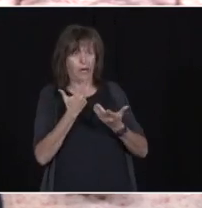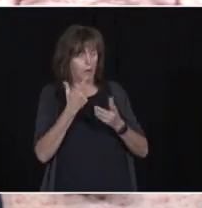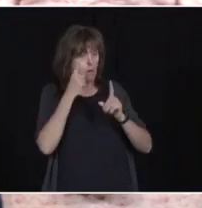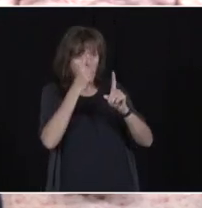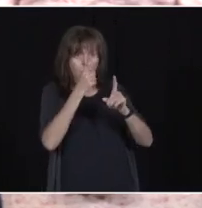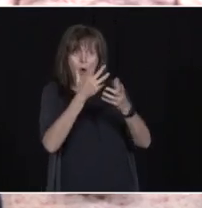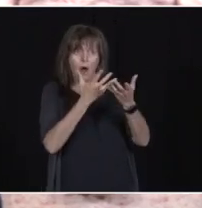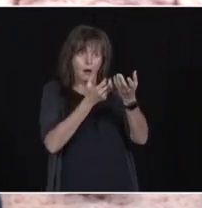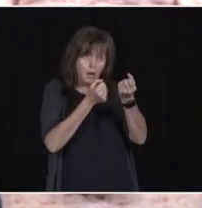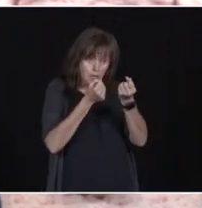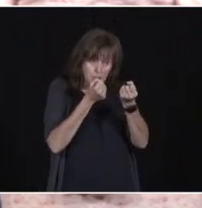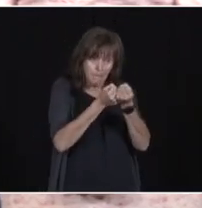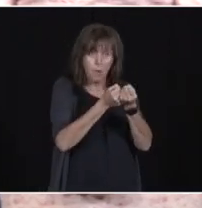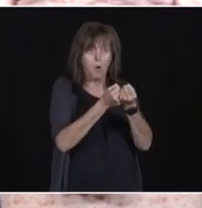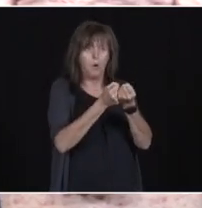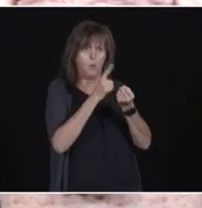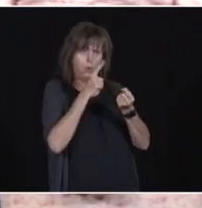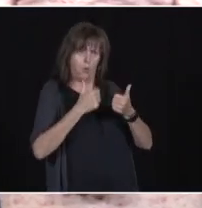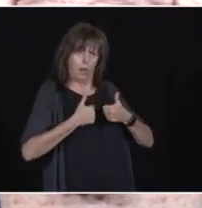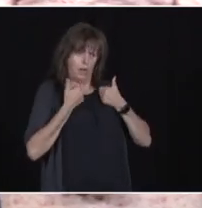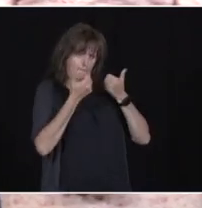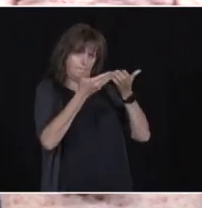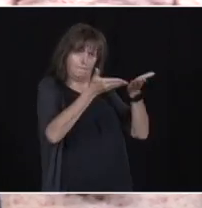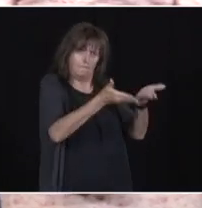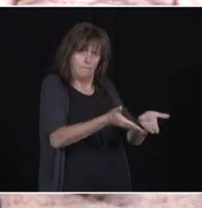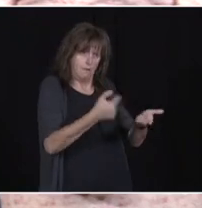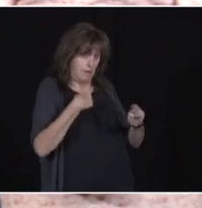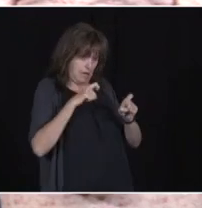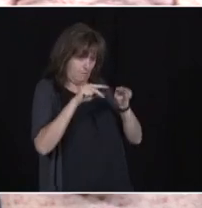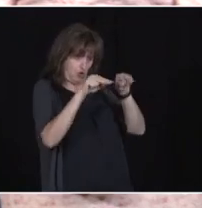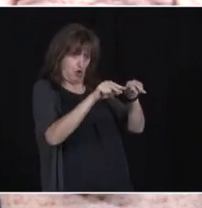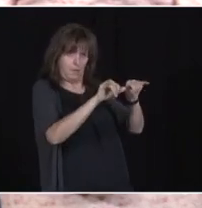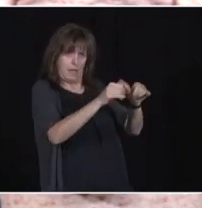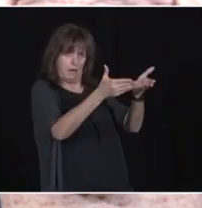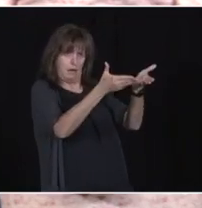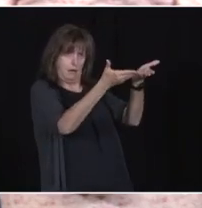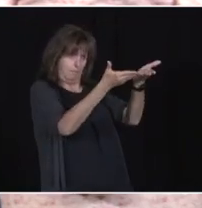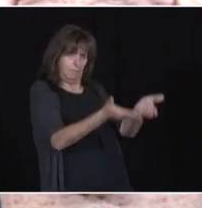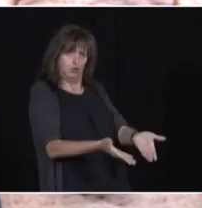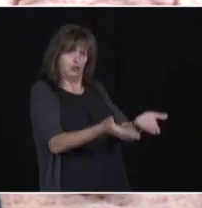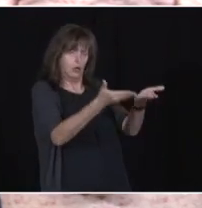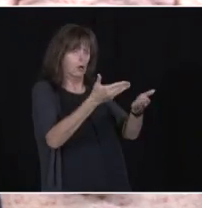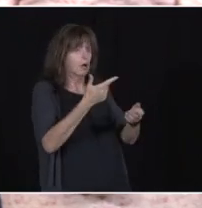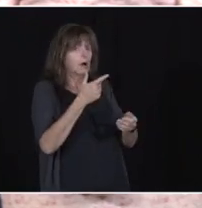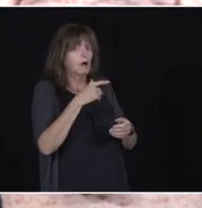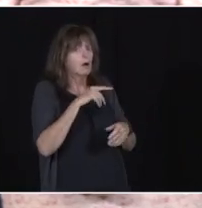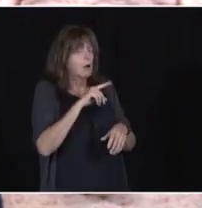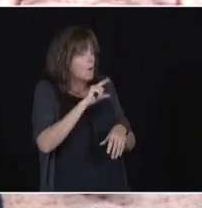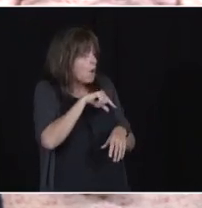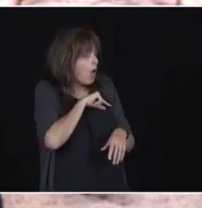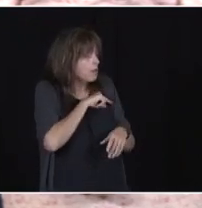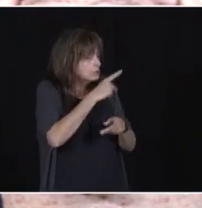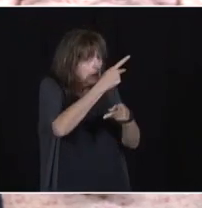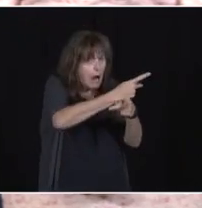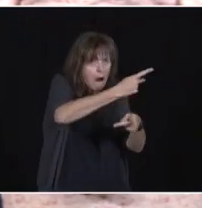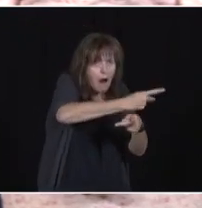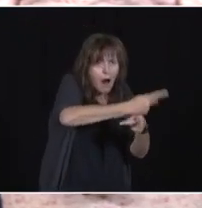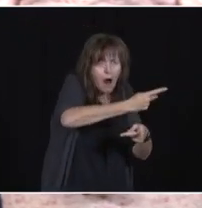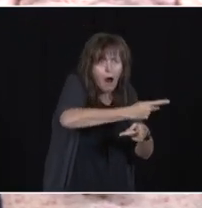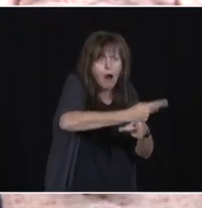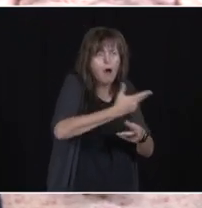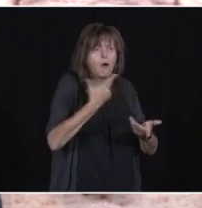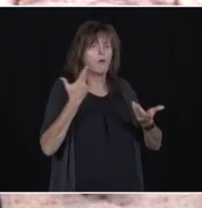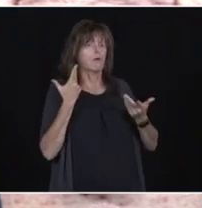care that they deserve, that their families deserve, as we move forward? And clearly,